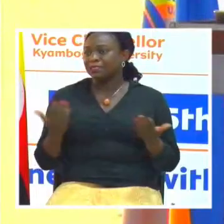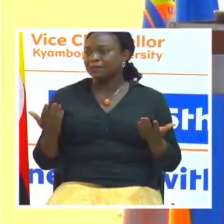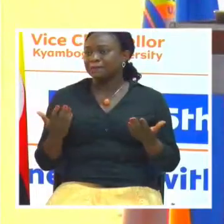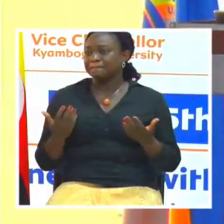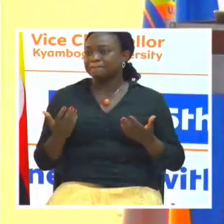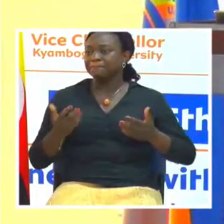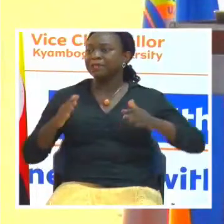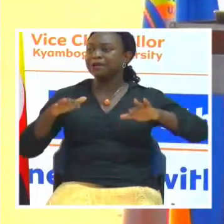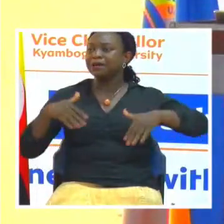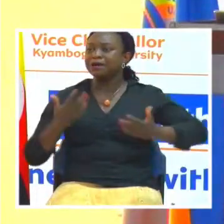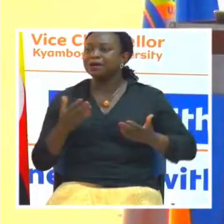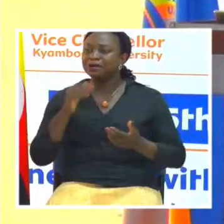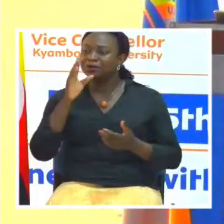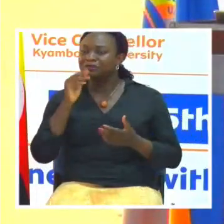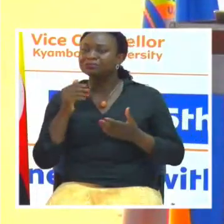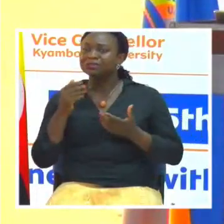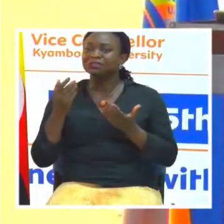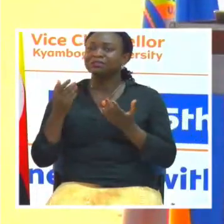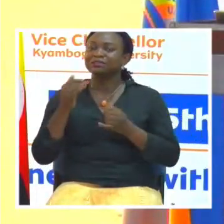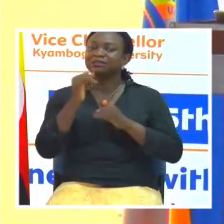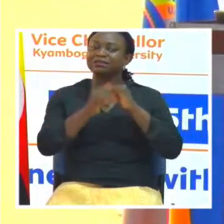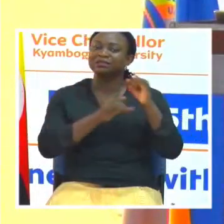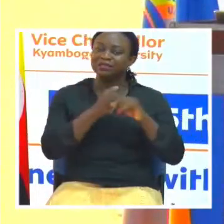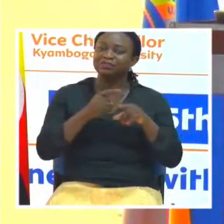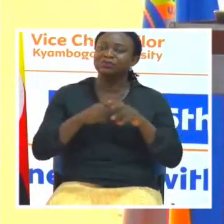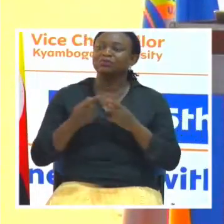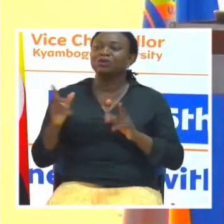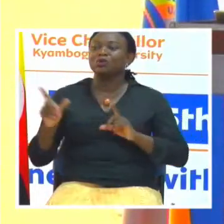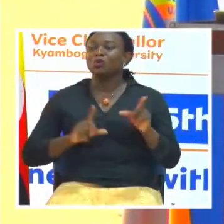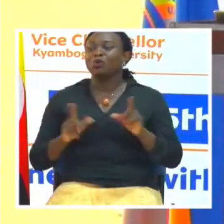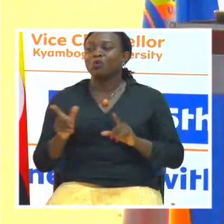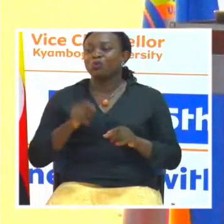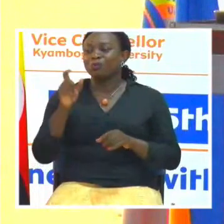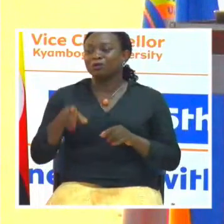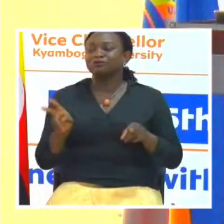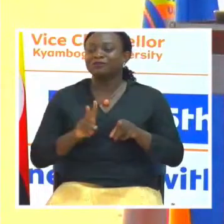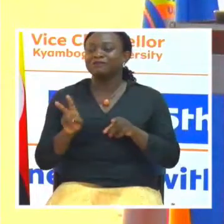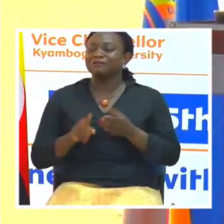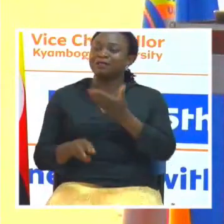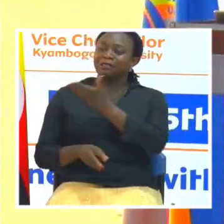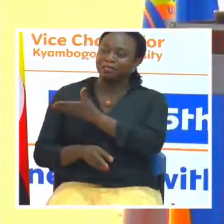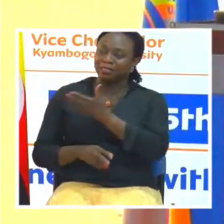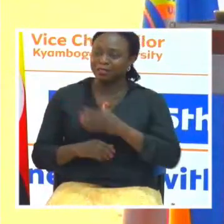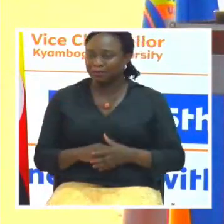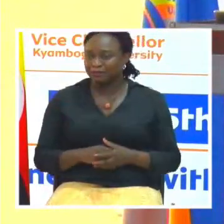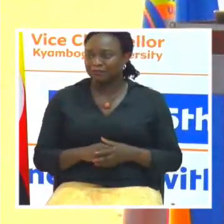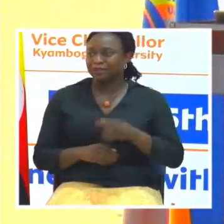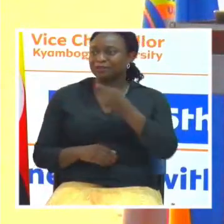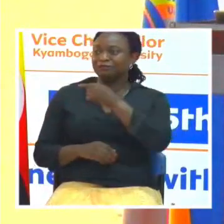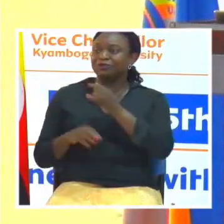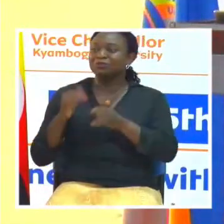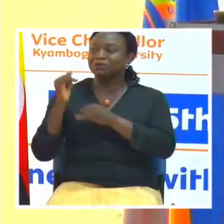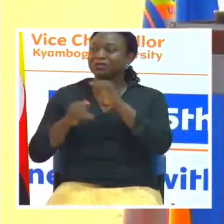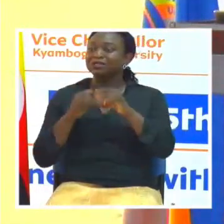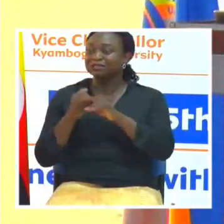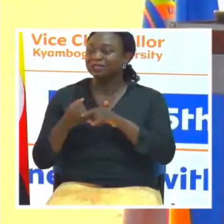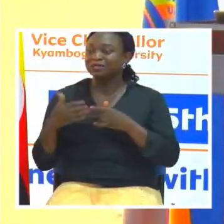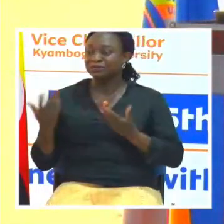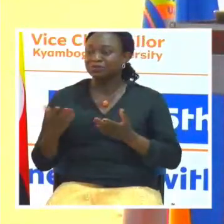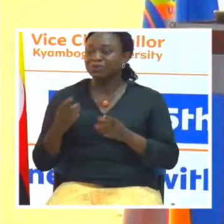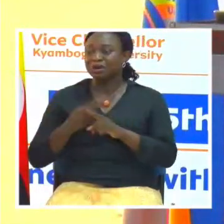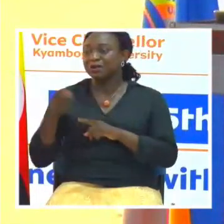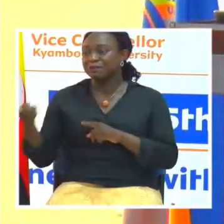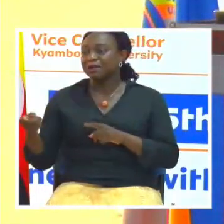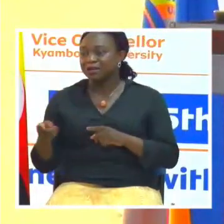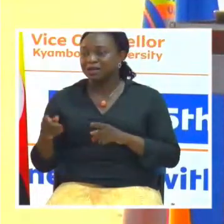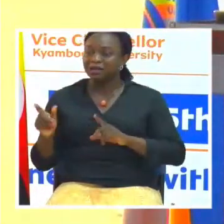you speak international when you are local like me? For me, my international thing is Kampala. the local is